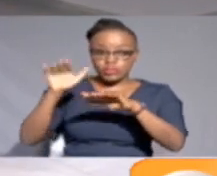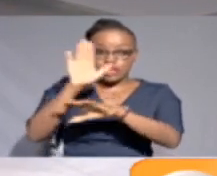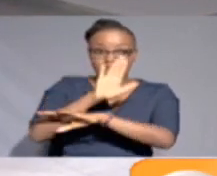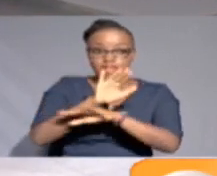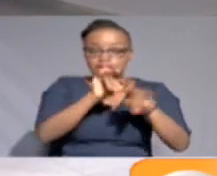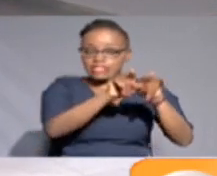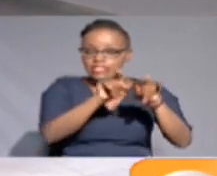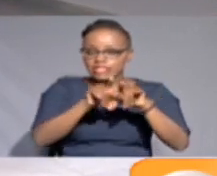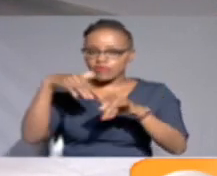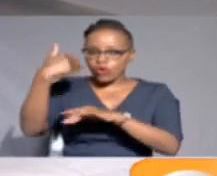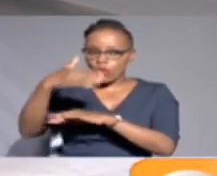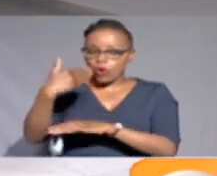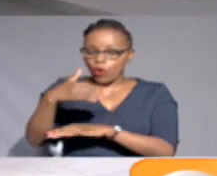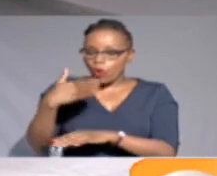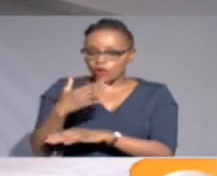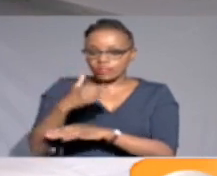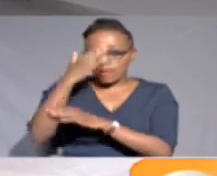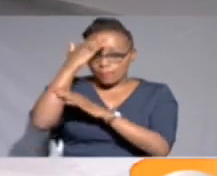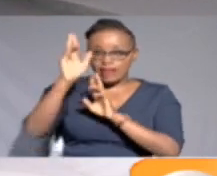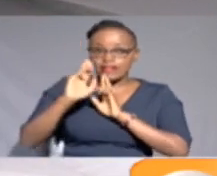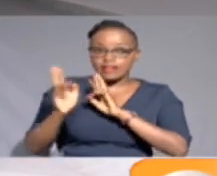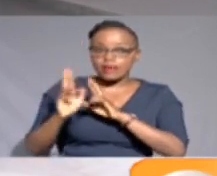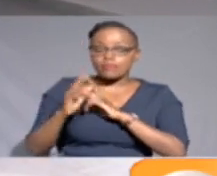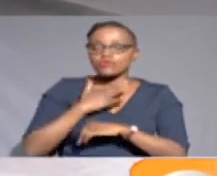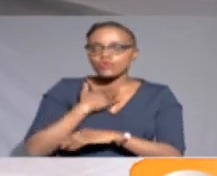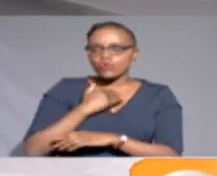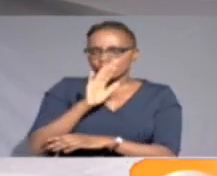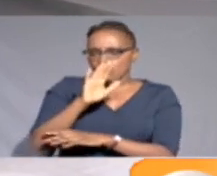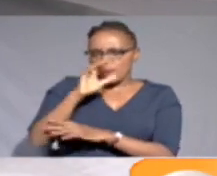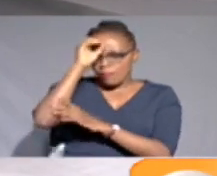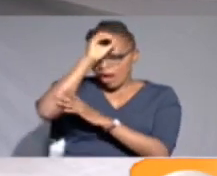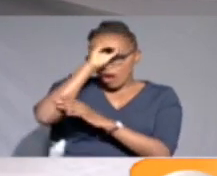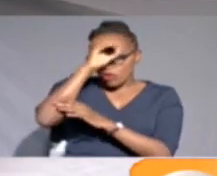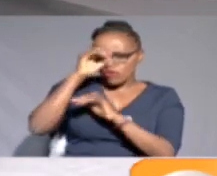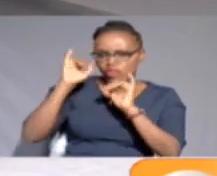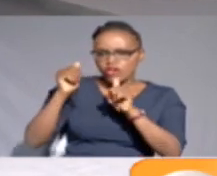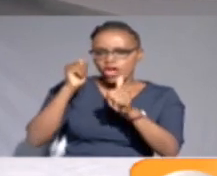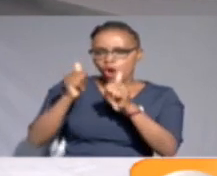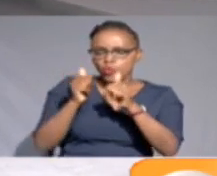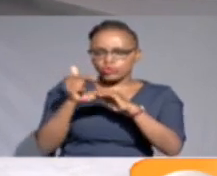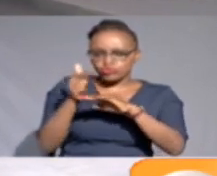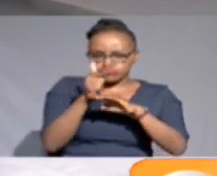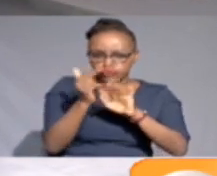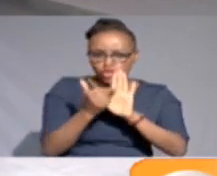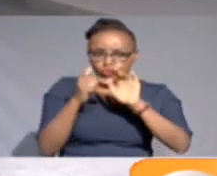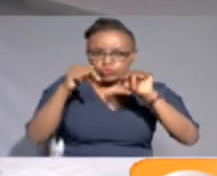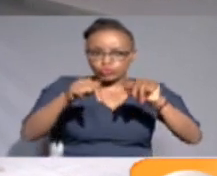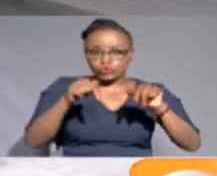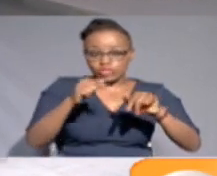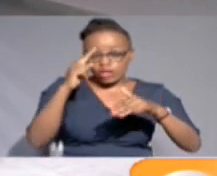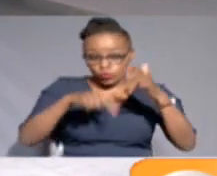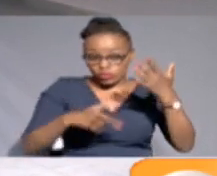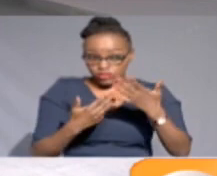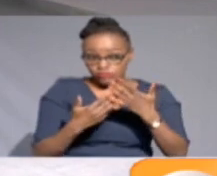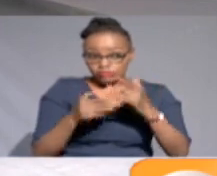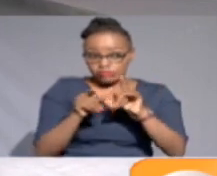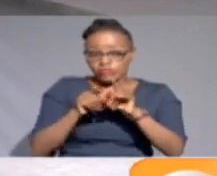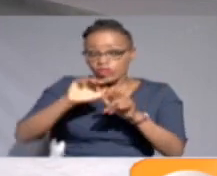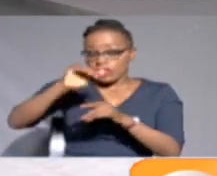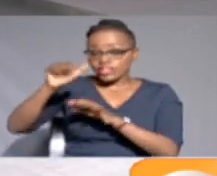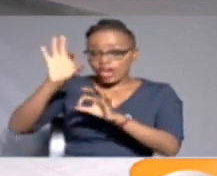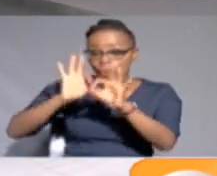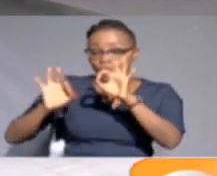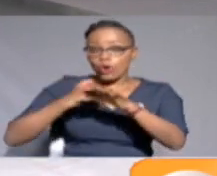has always been and will always be the Monday Report. We'd like to know your views about the news that we'll cover for you. Here's what else we are going to cover on the Town